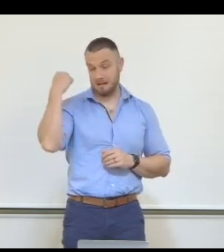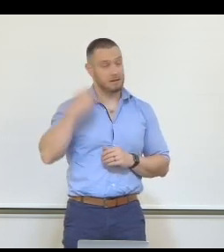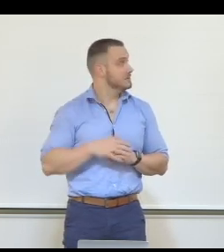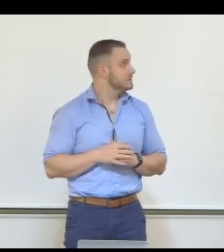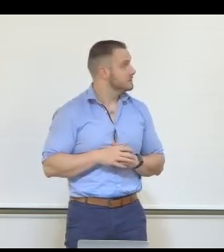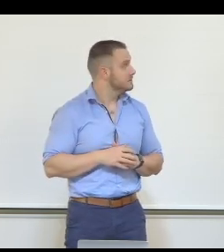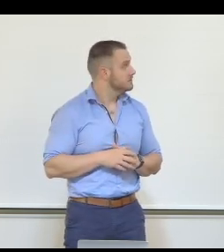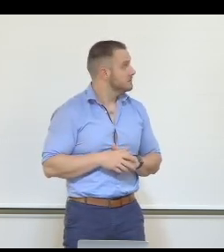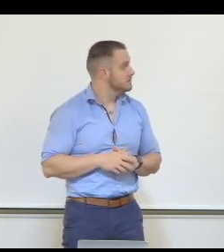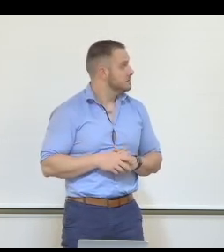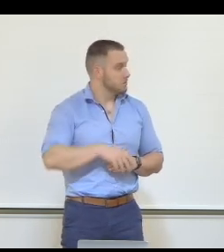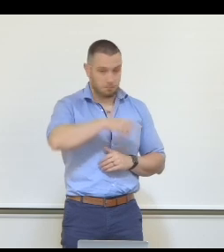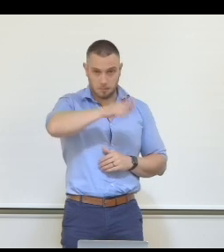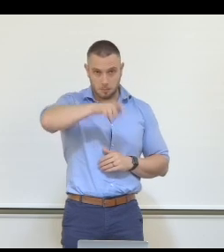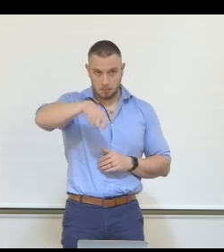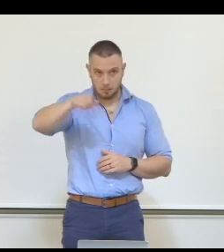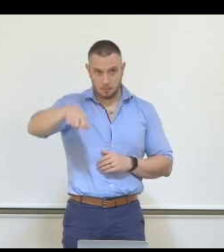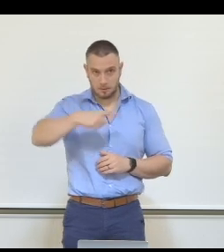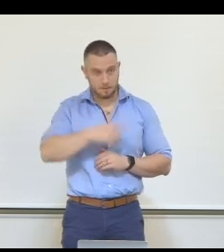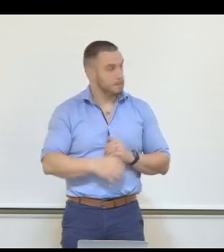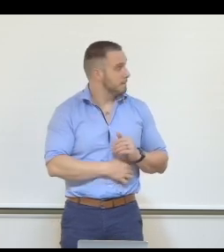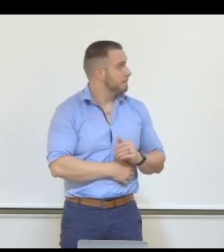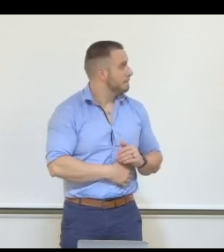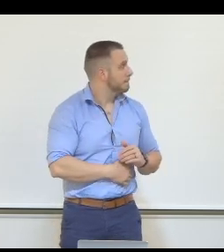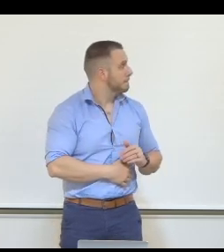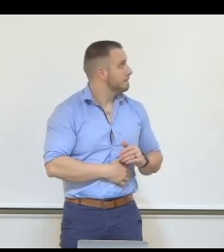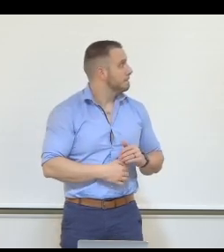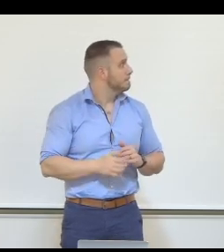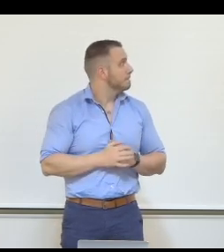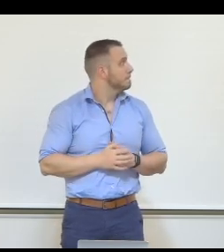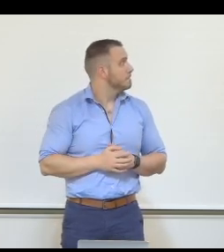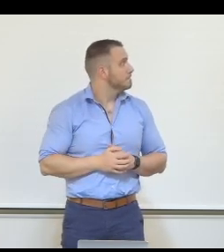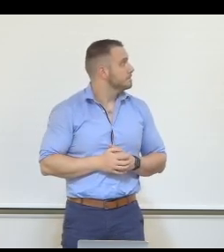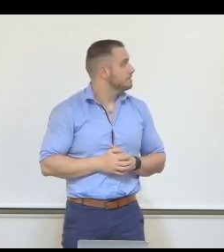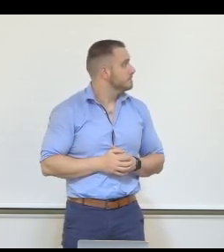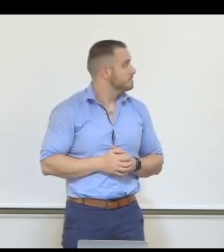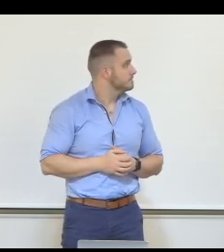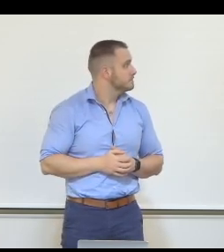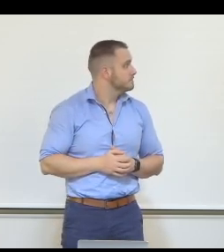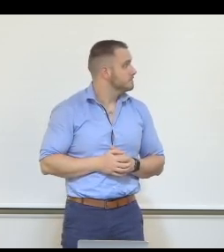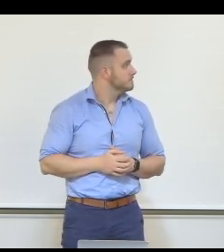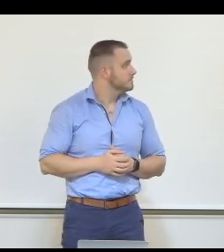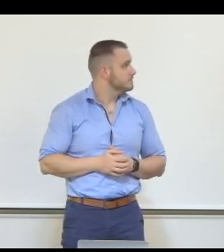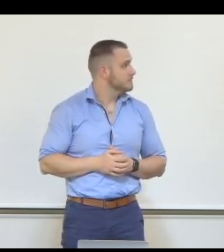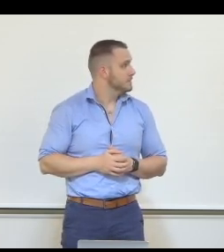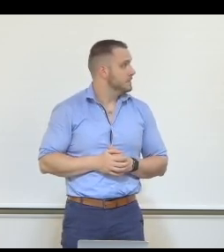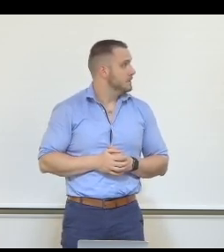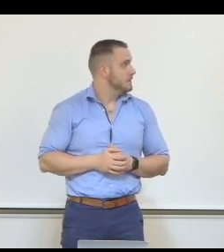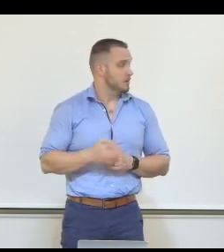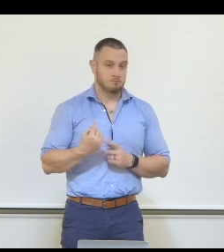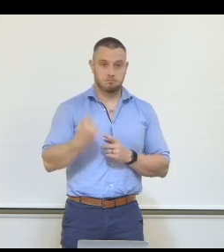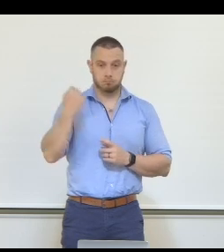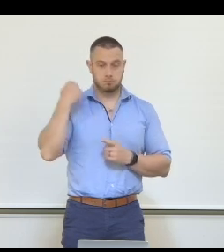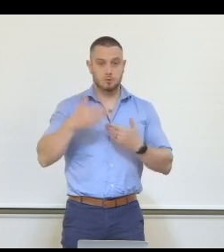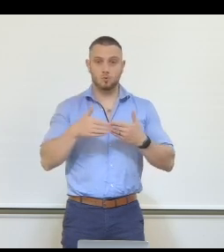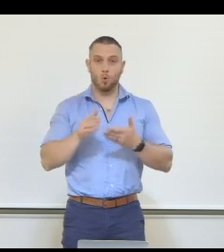Diego, Alexei, Vanyoe, Alexander, Sukhrab, and myself. And behind me is the door of the storage